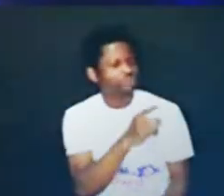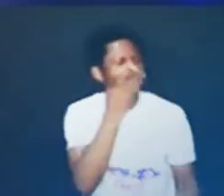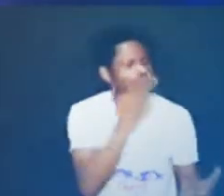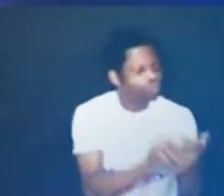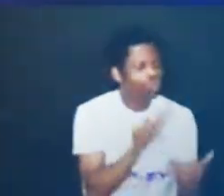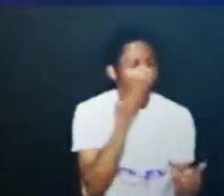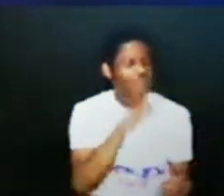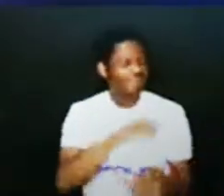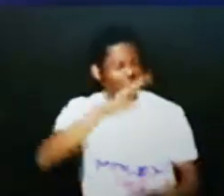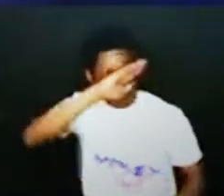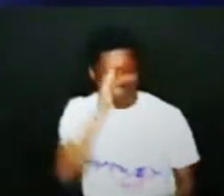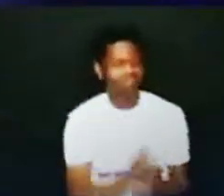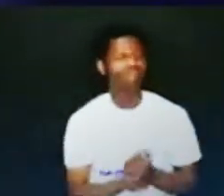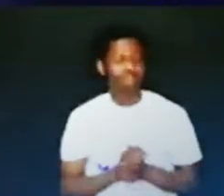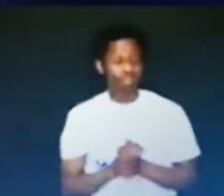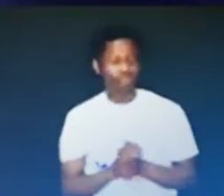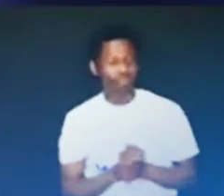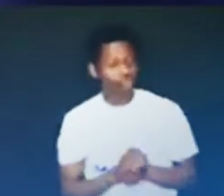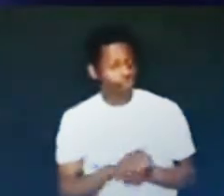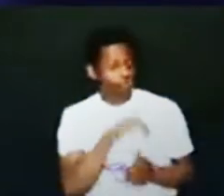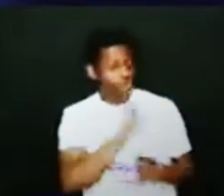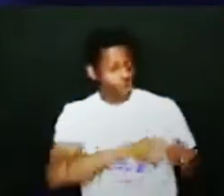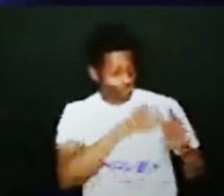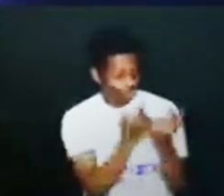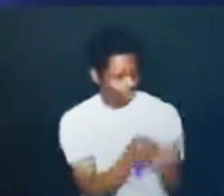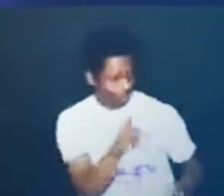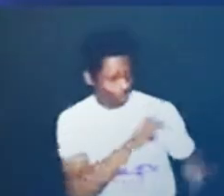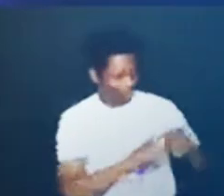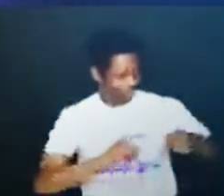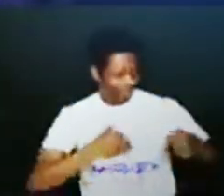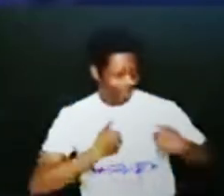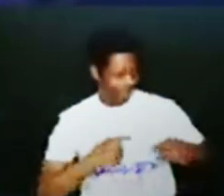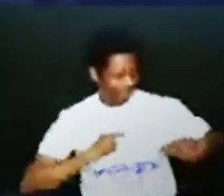They raise blocks against any form of communication.